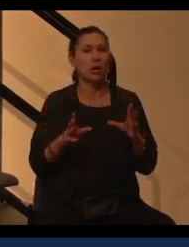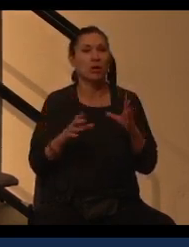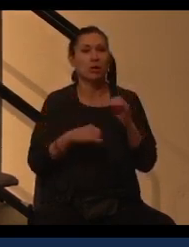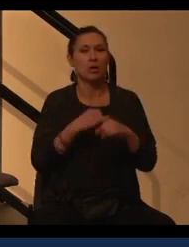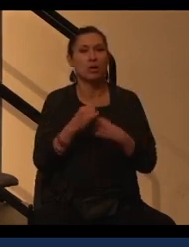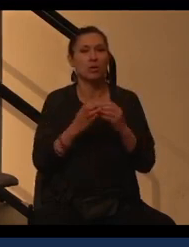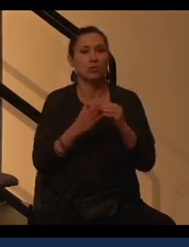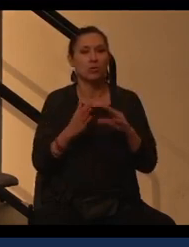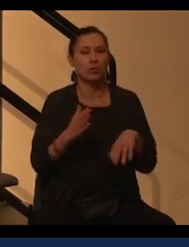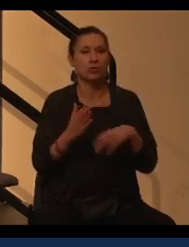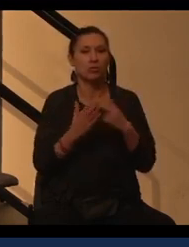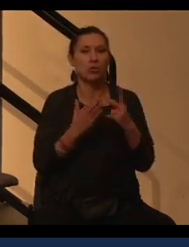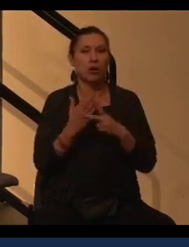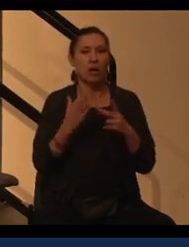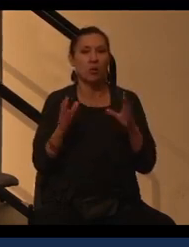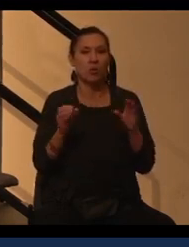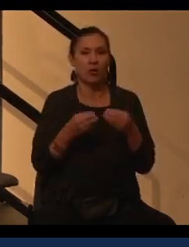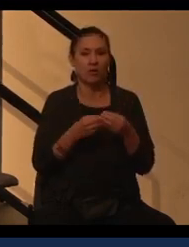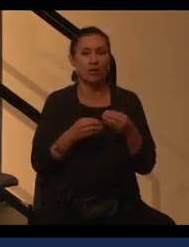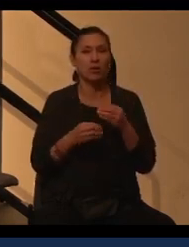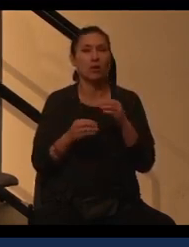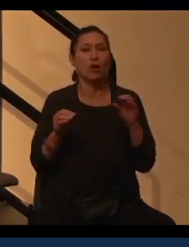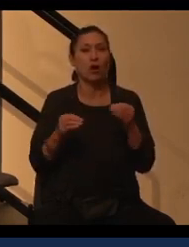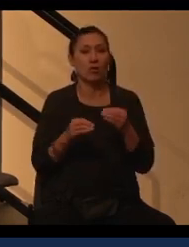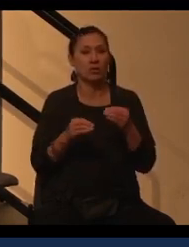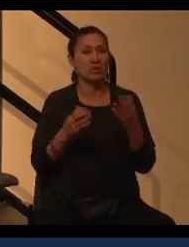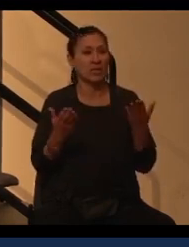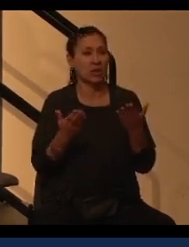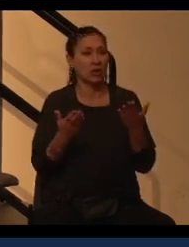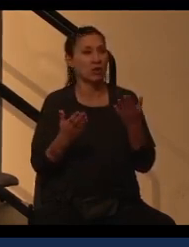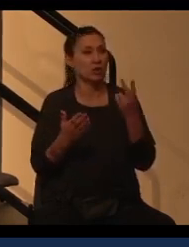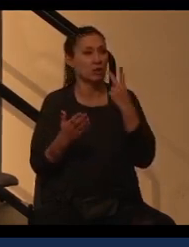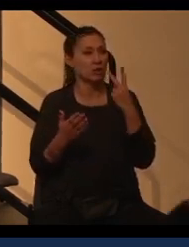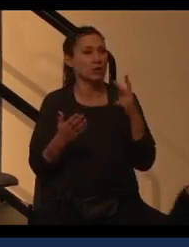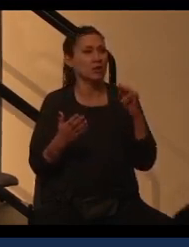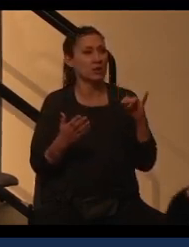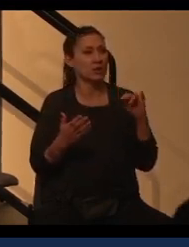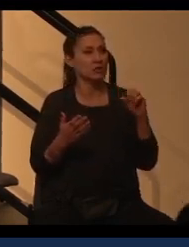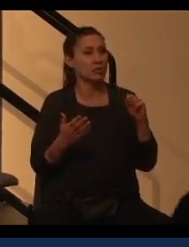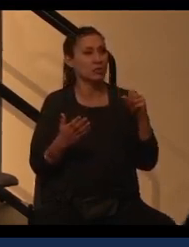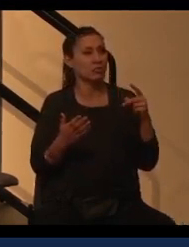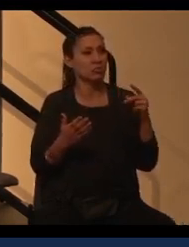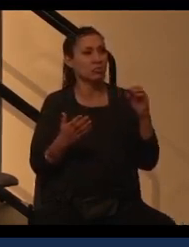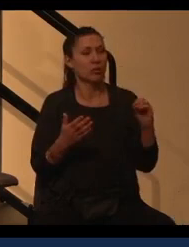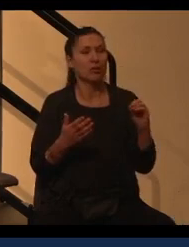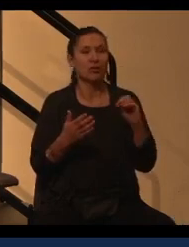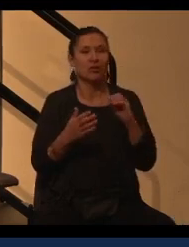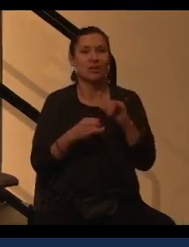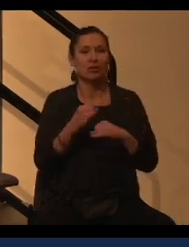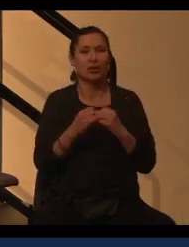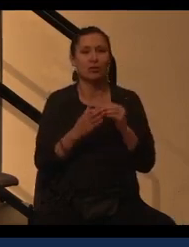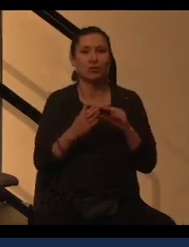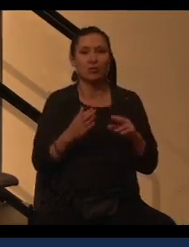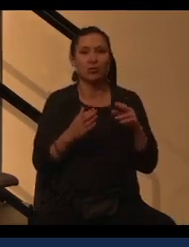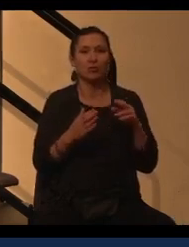Programs Office. So, and her office is represented here. Shout out to ISPO, where are you all at?